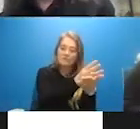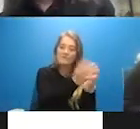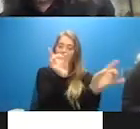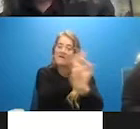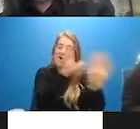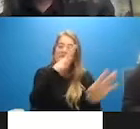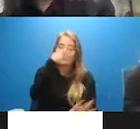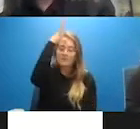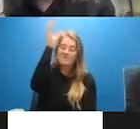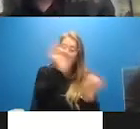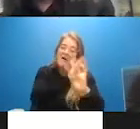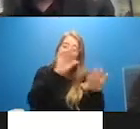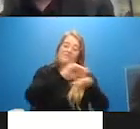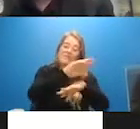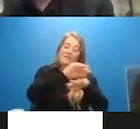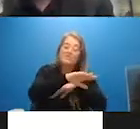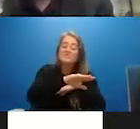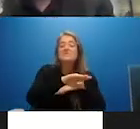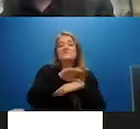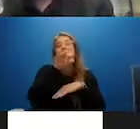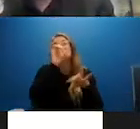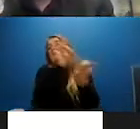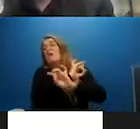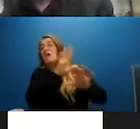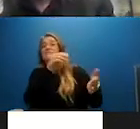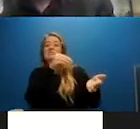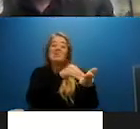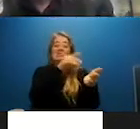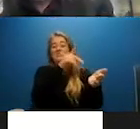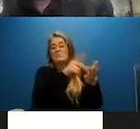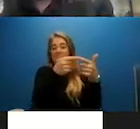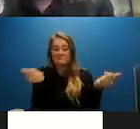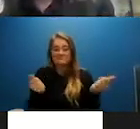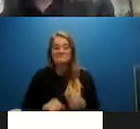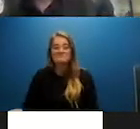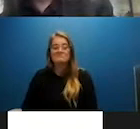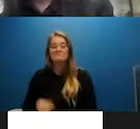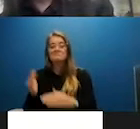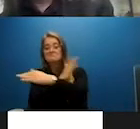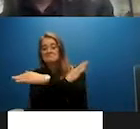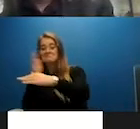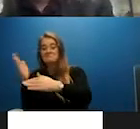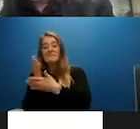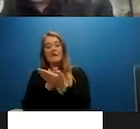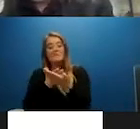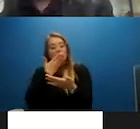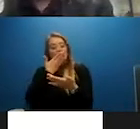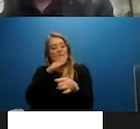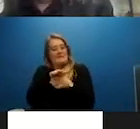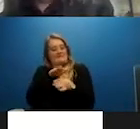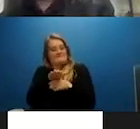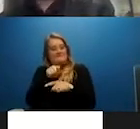terrible counselors, terrible doctors, nurses, and others. and many that are good enough. I'm not speaking about